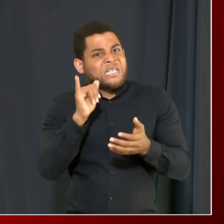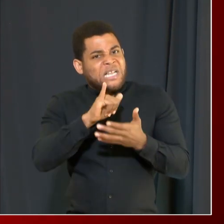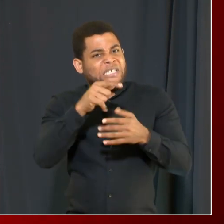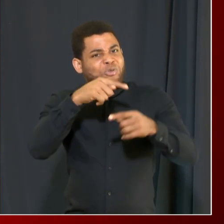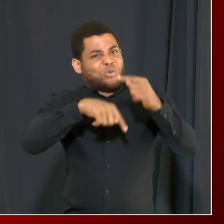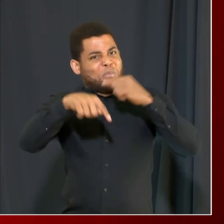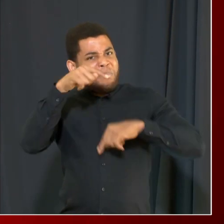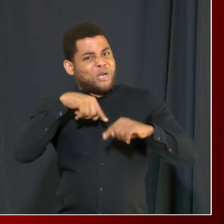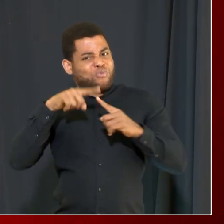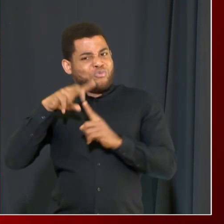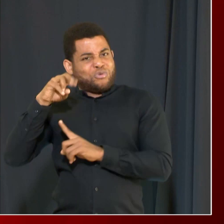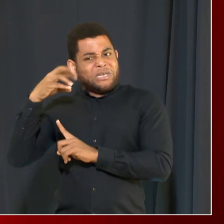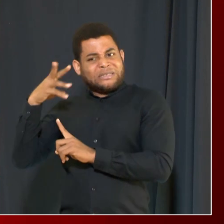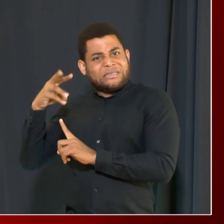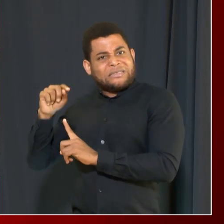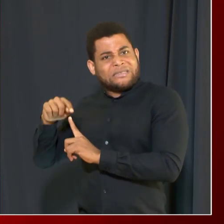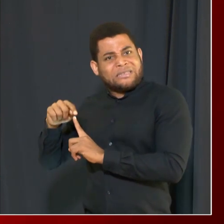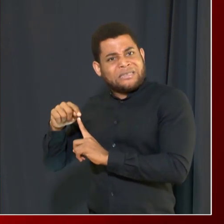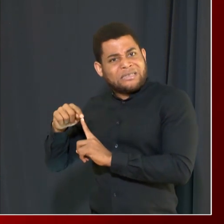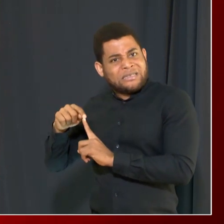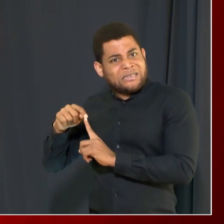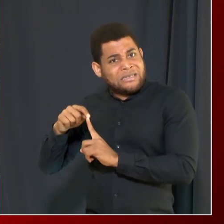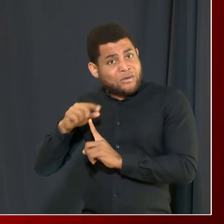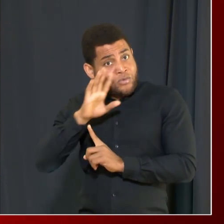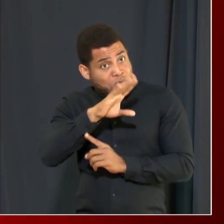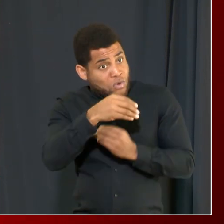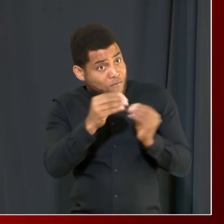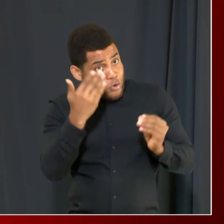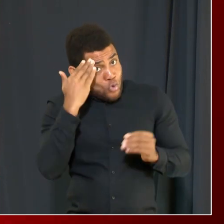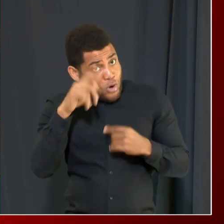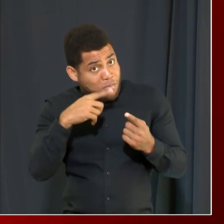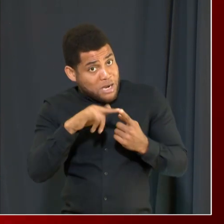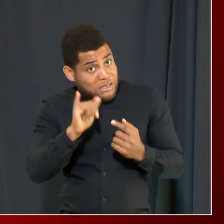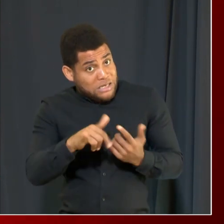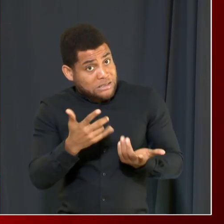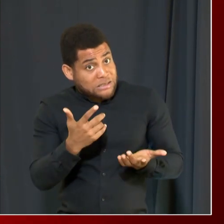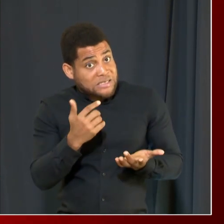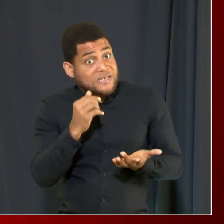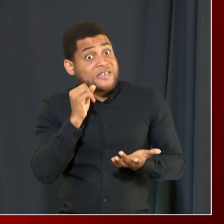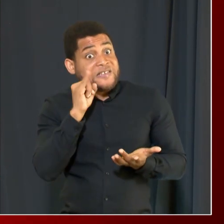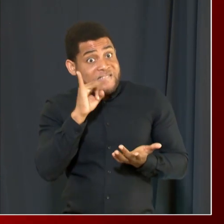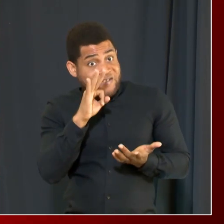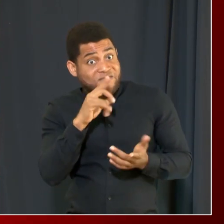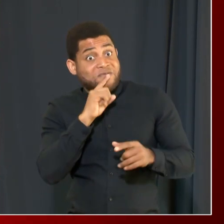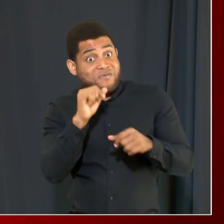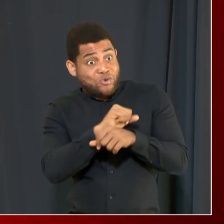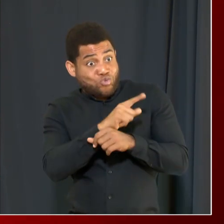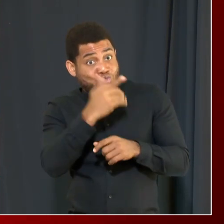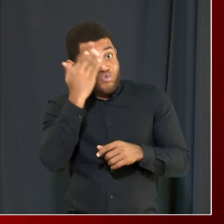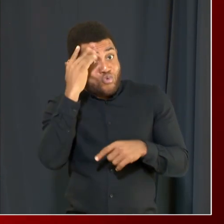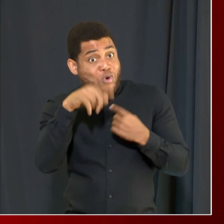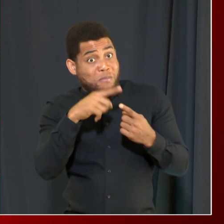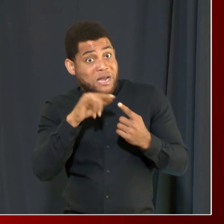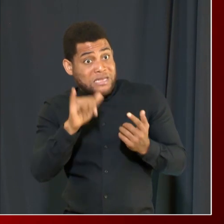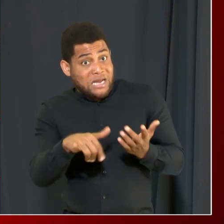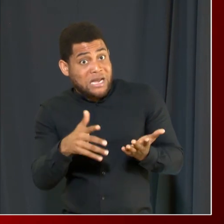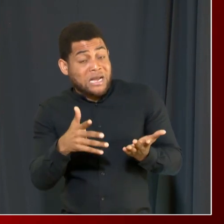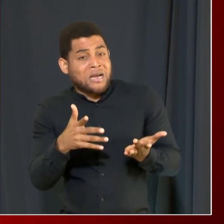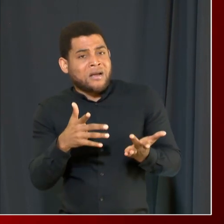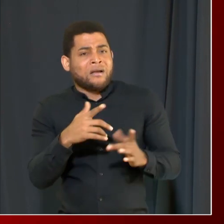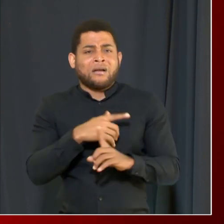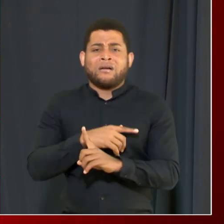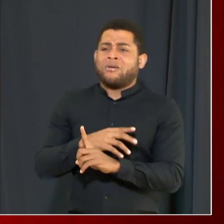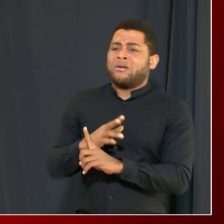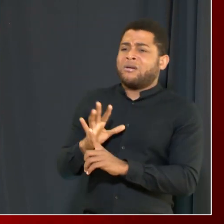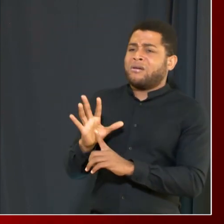question really is, did your office know about this? And if so, it sounds like it didn't, but why are we only hearing